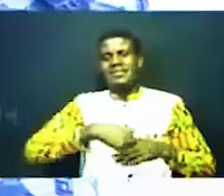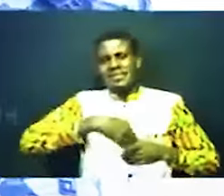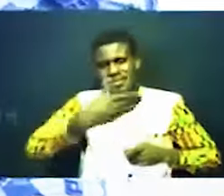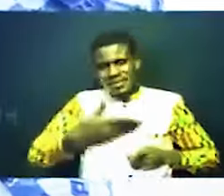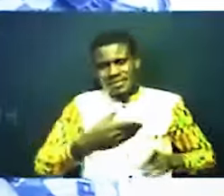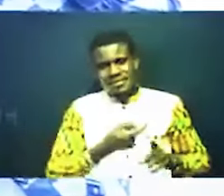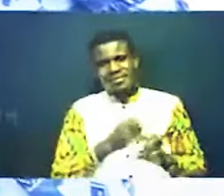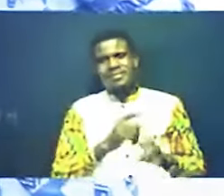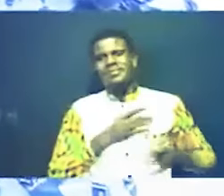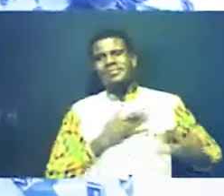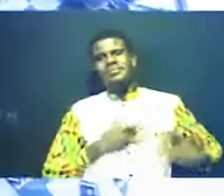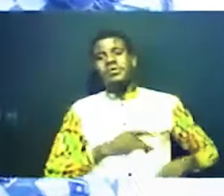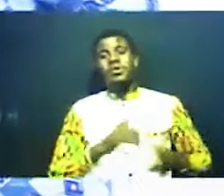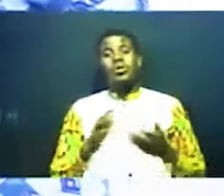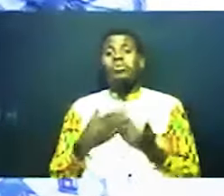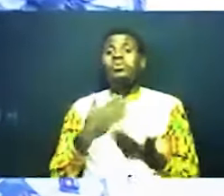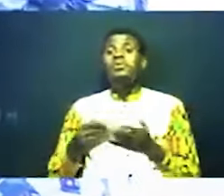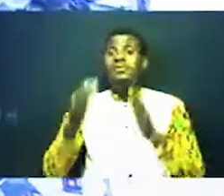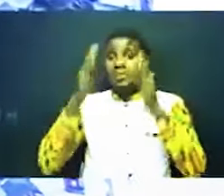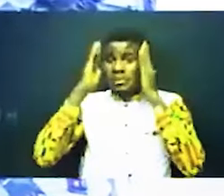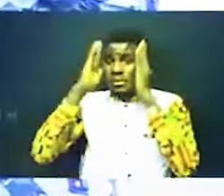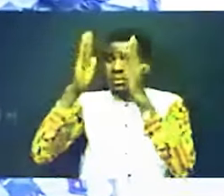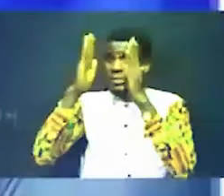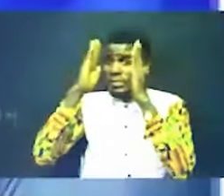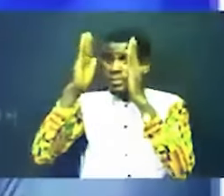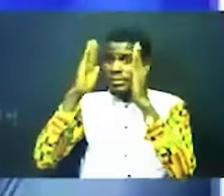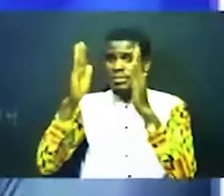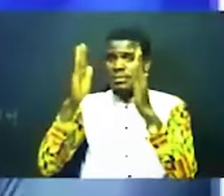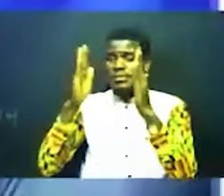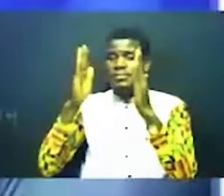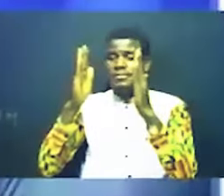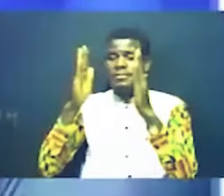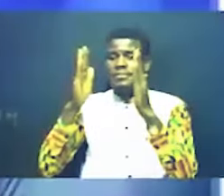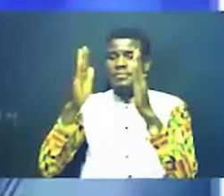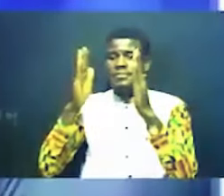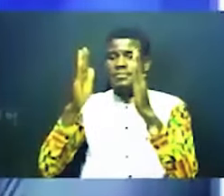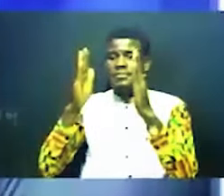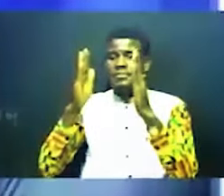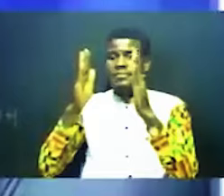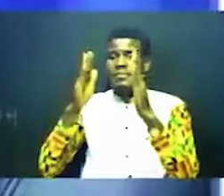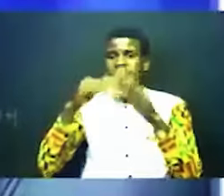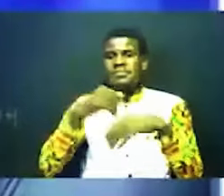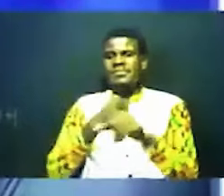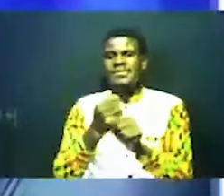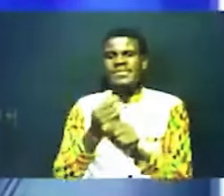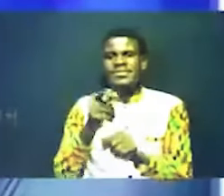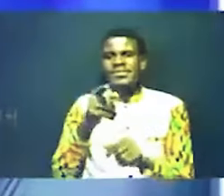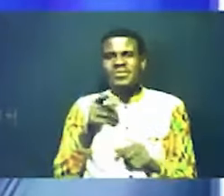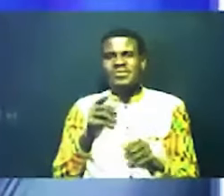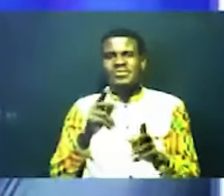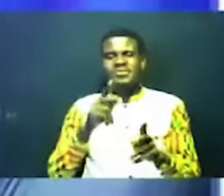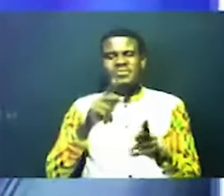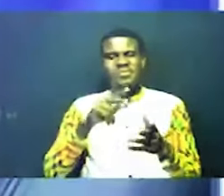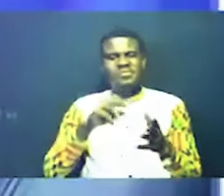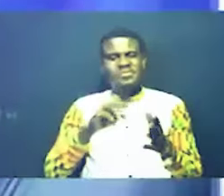So what you pay attention to will certainly draw certain things into your heart. So